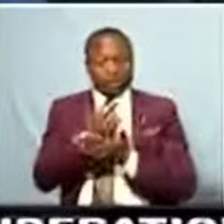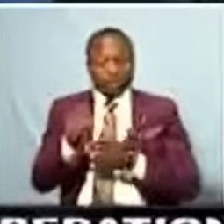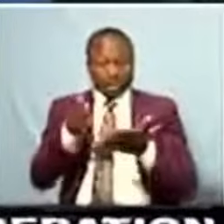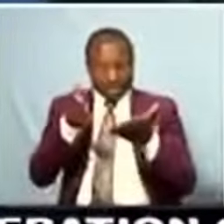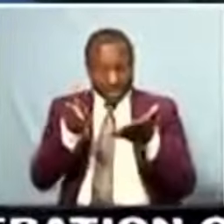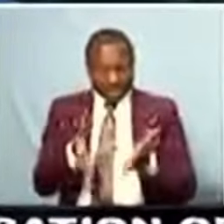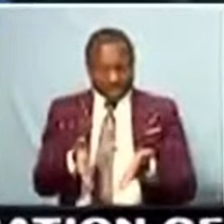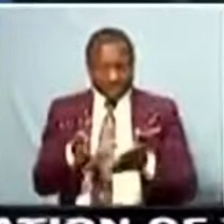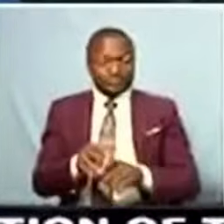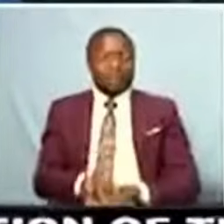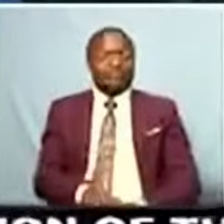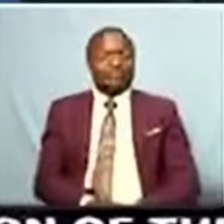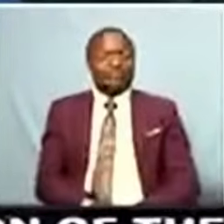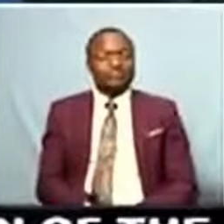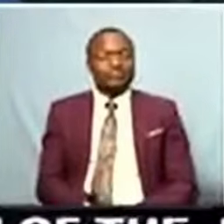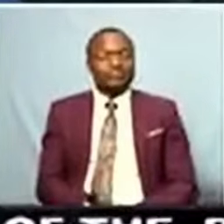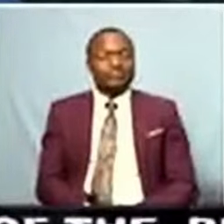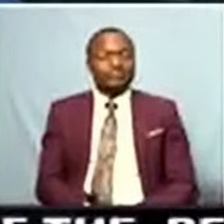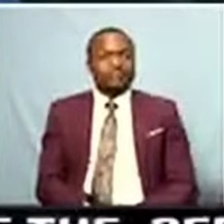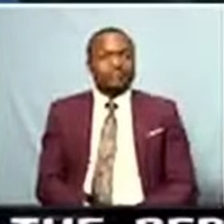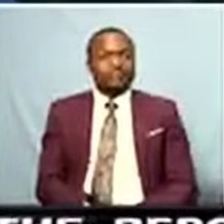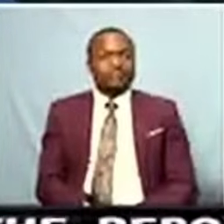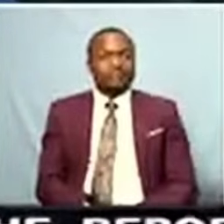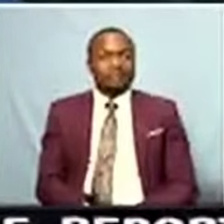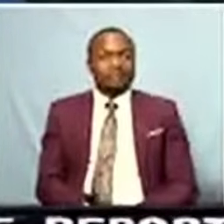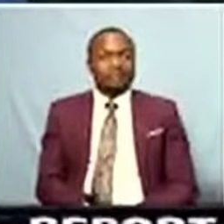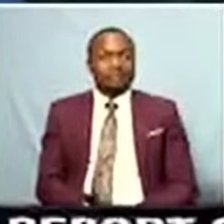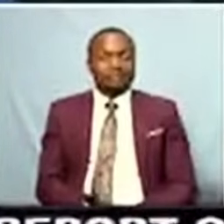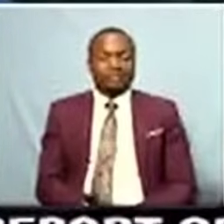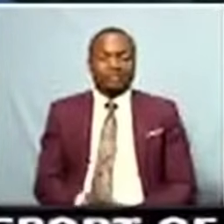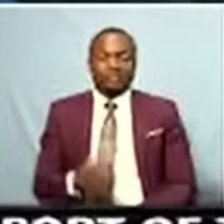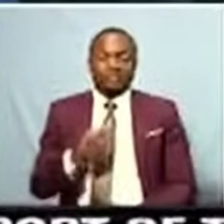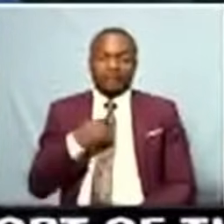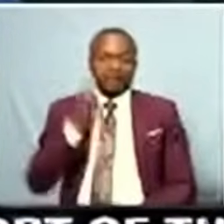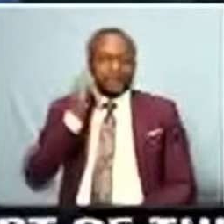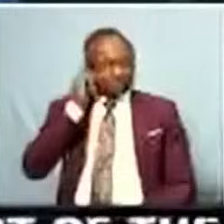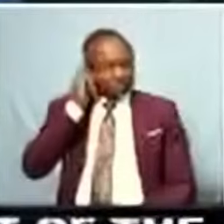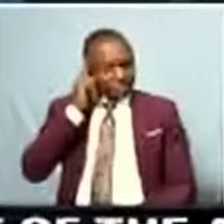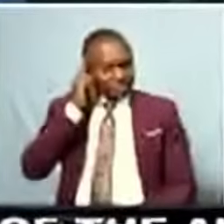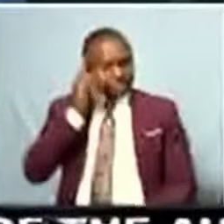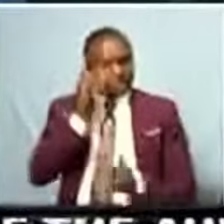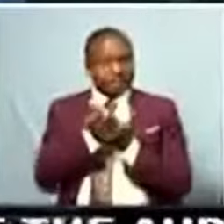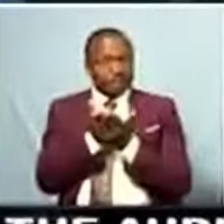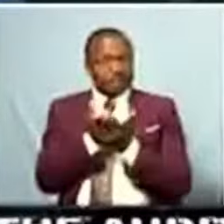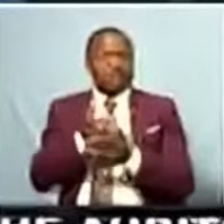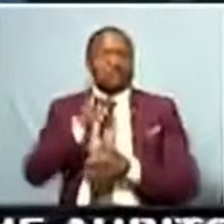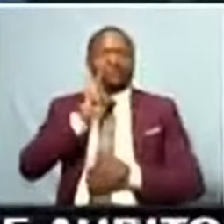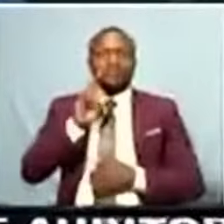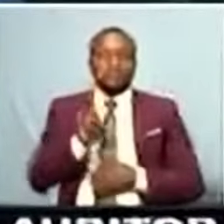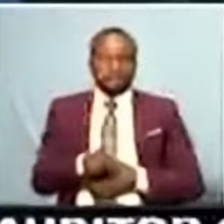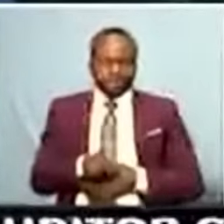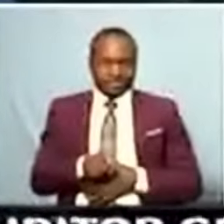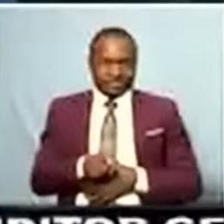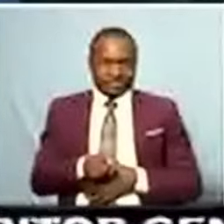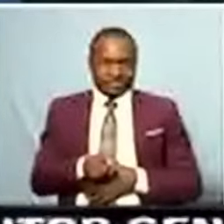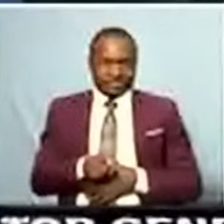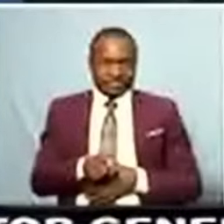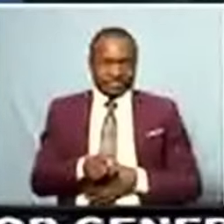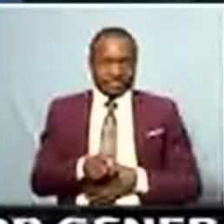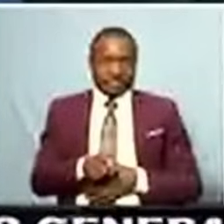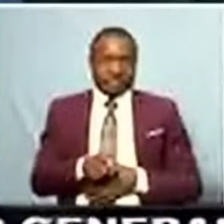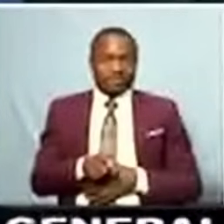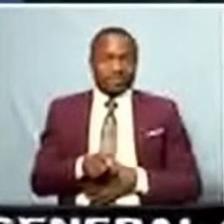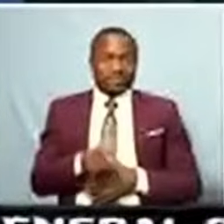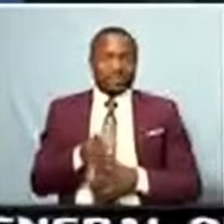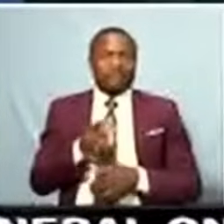with? So I think the submission needs to be the submission